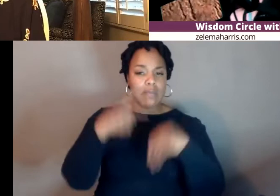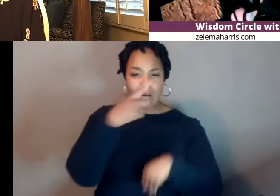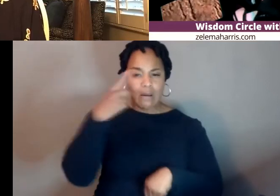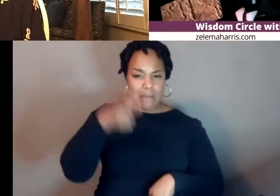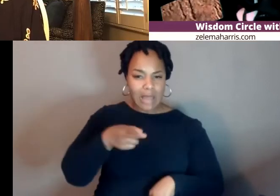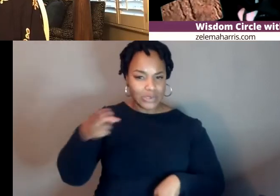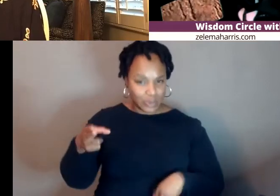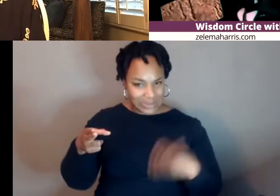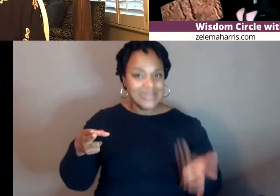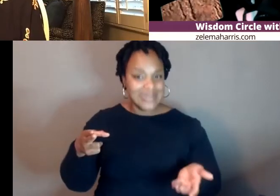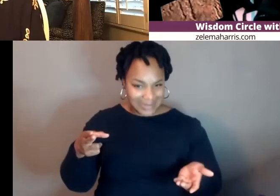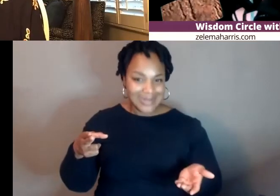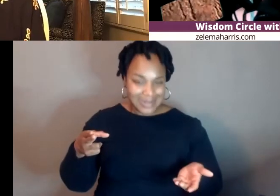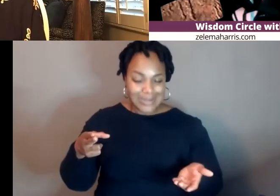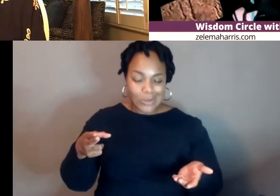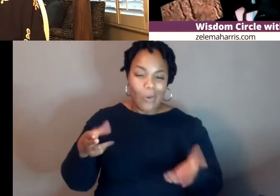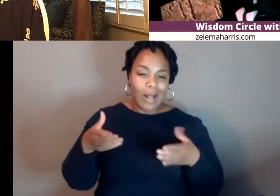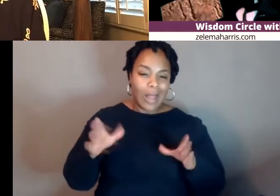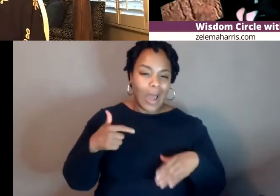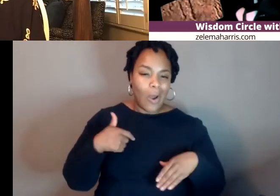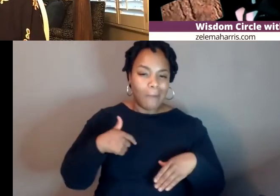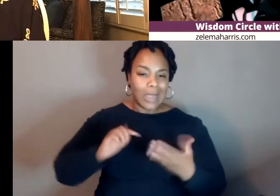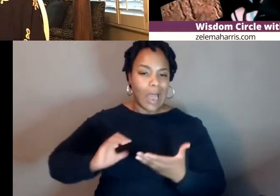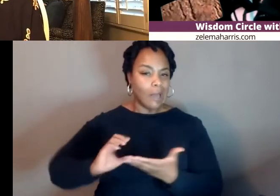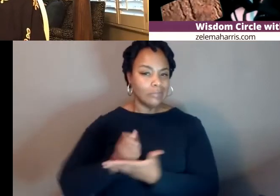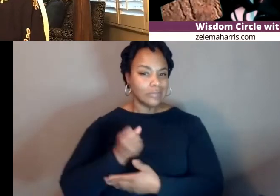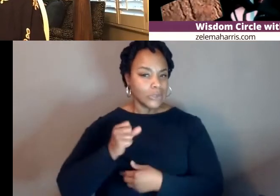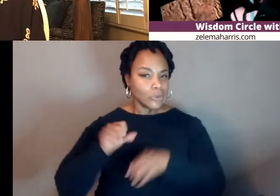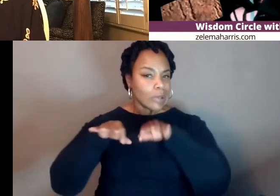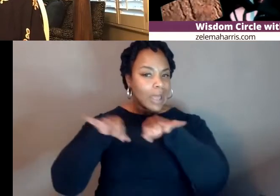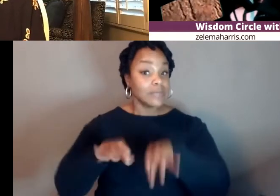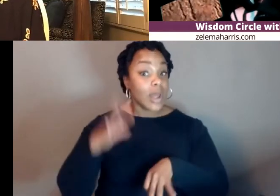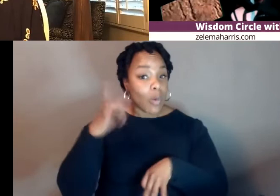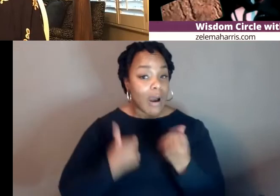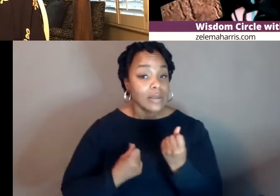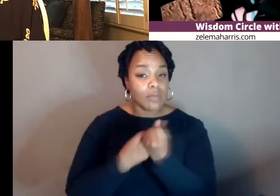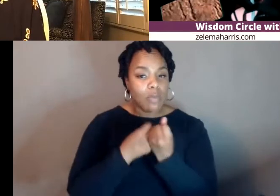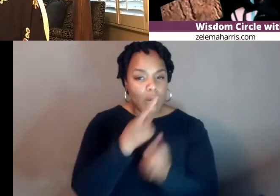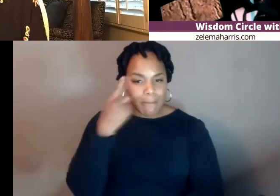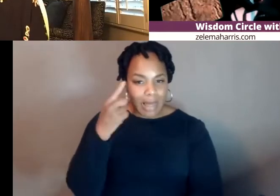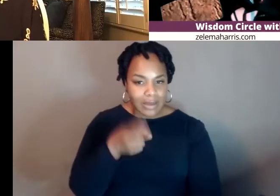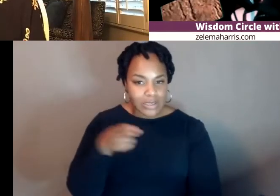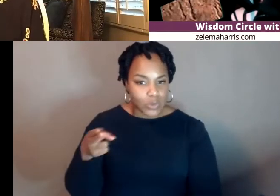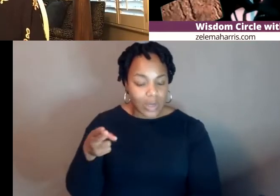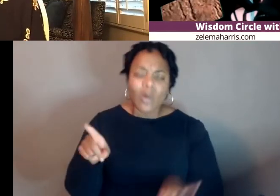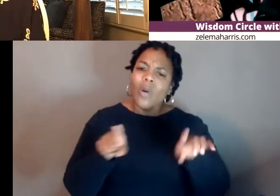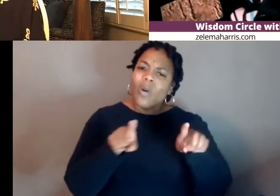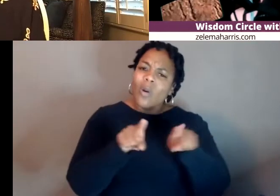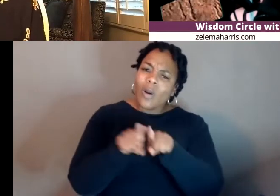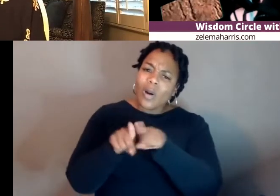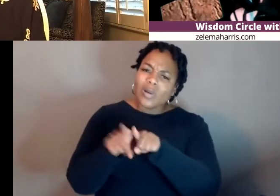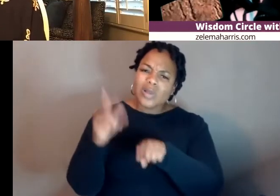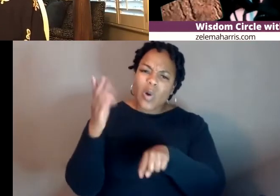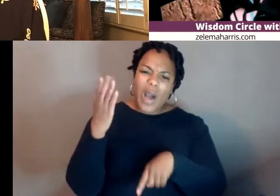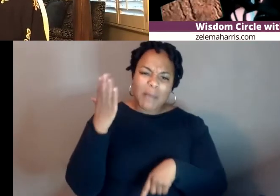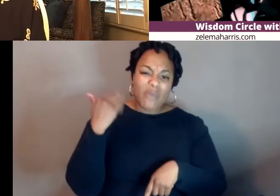why I support it, and also why I didn't ever want to talk